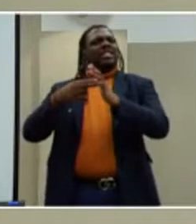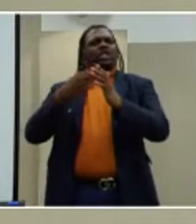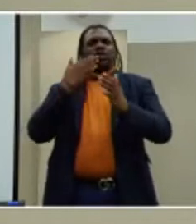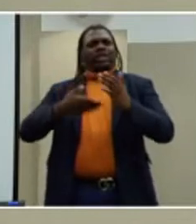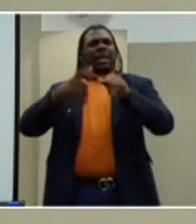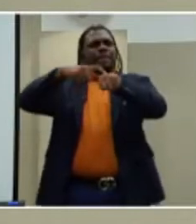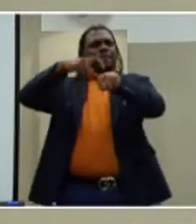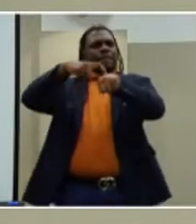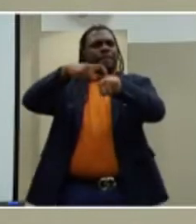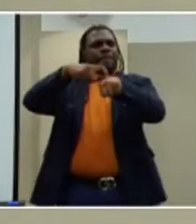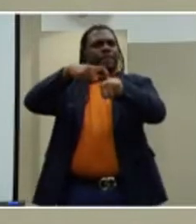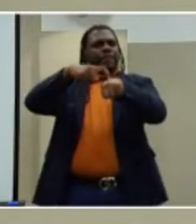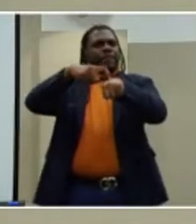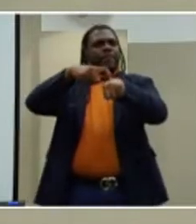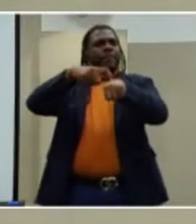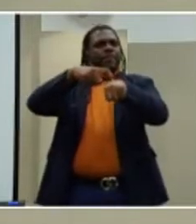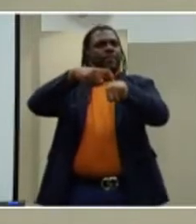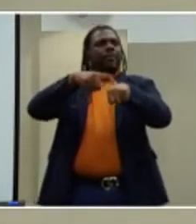time for